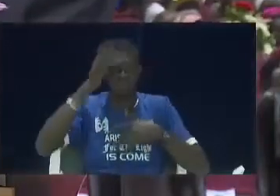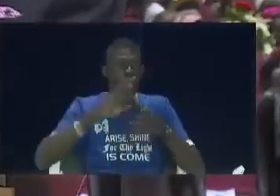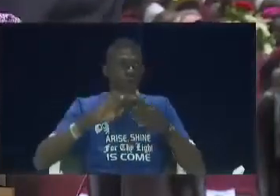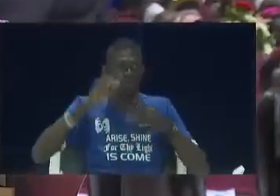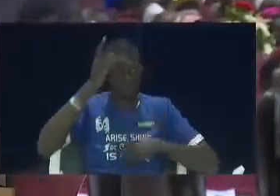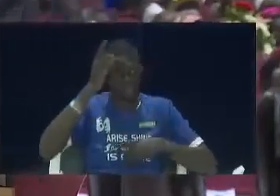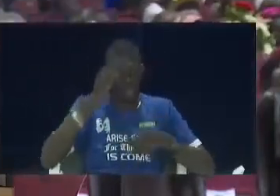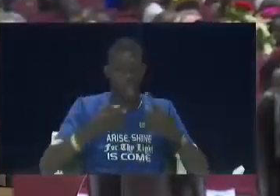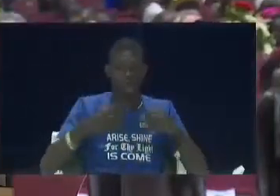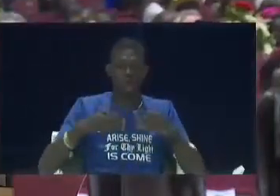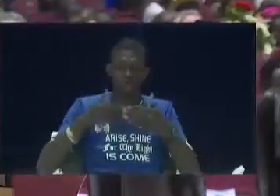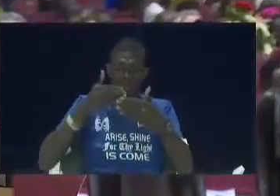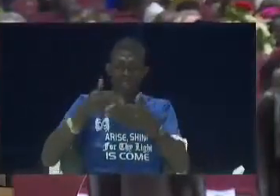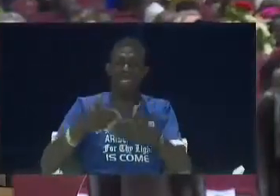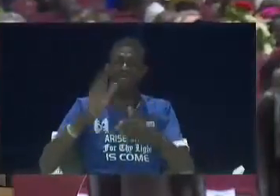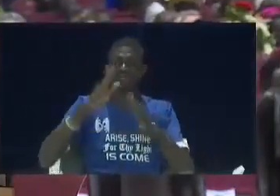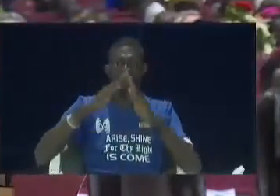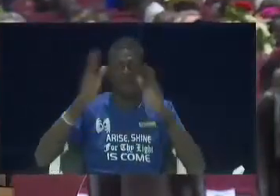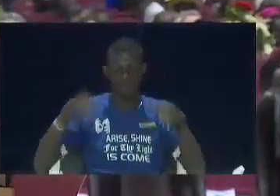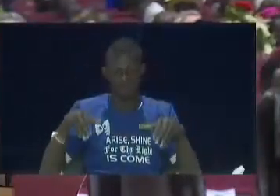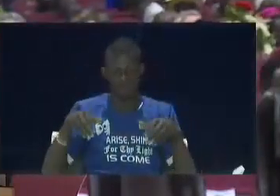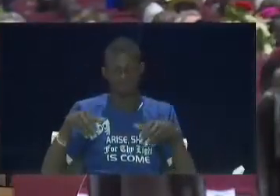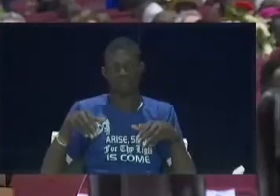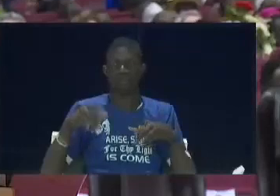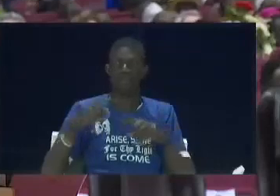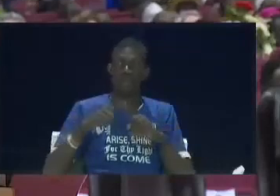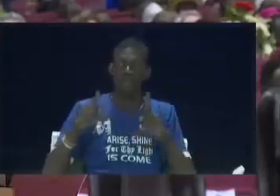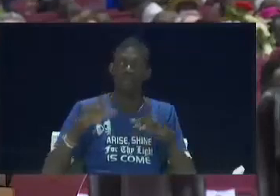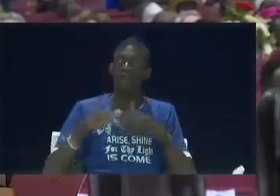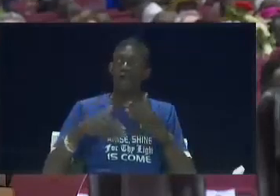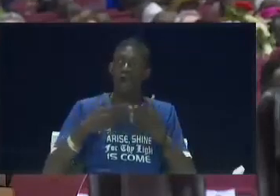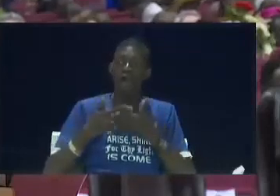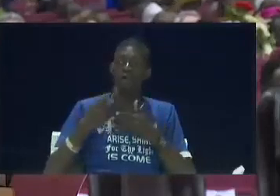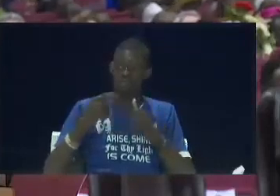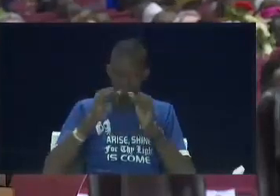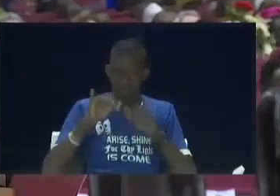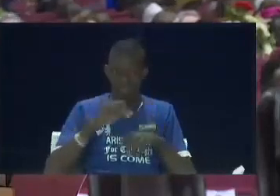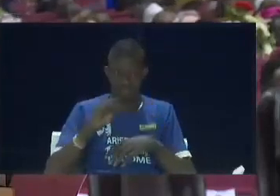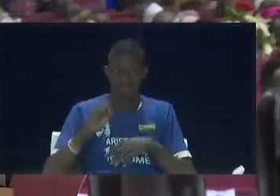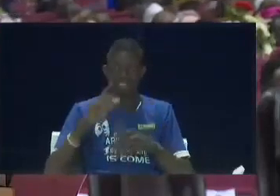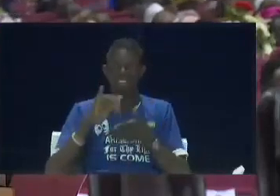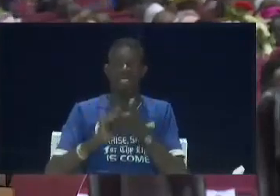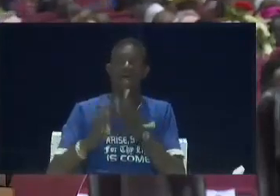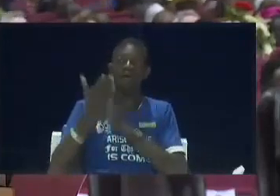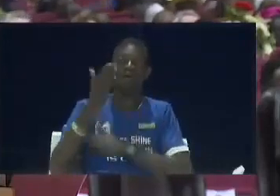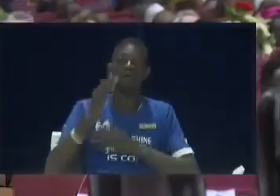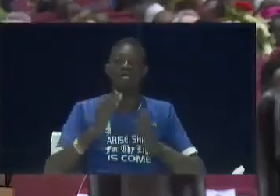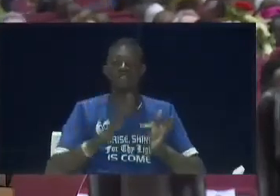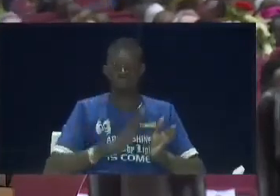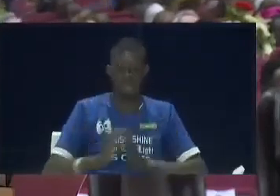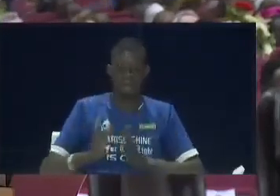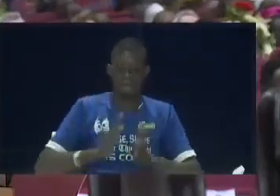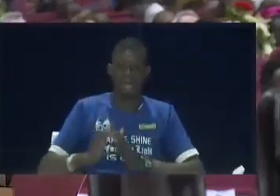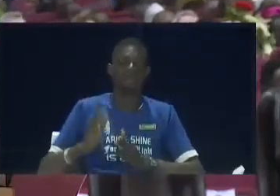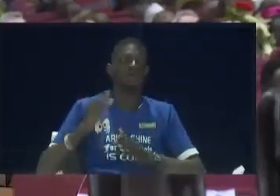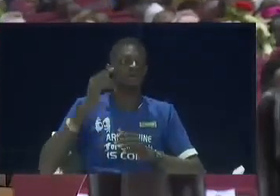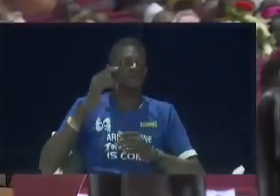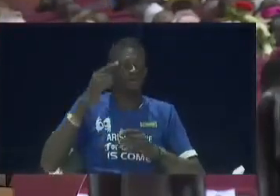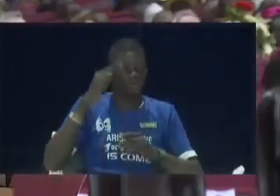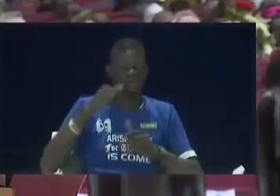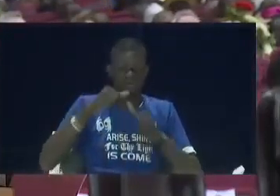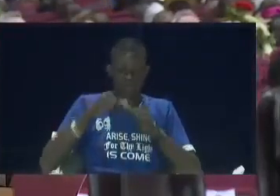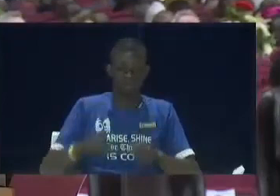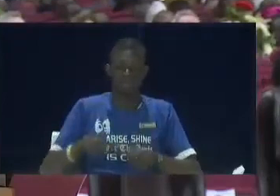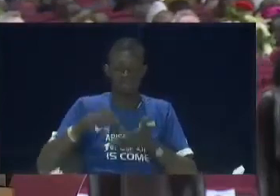near your dwellings. But all the blessings that God has packaged for the